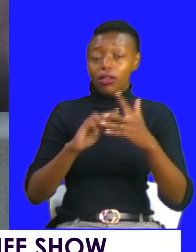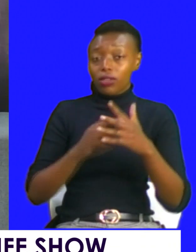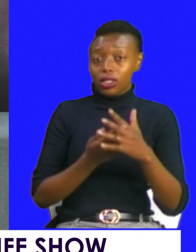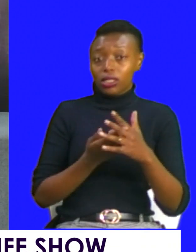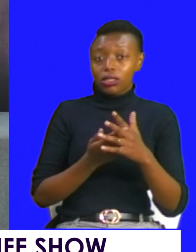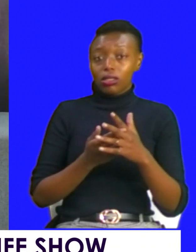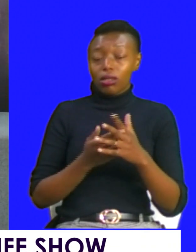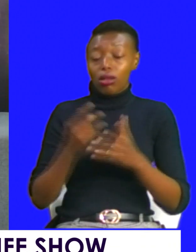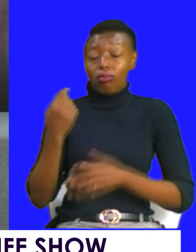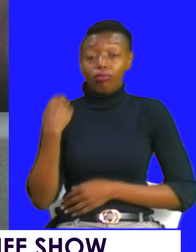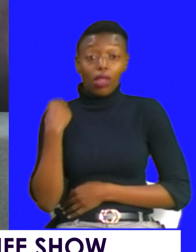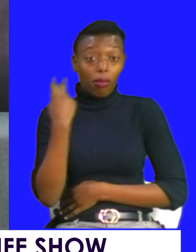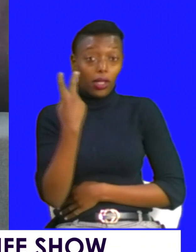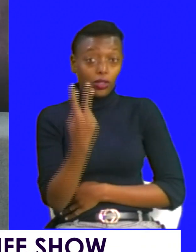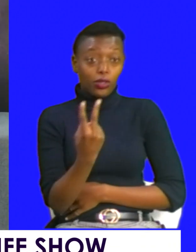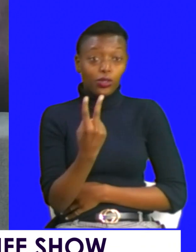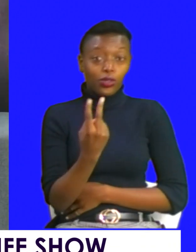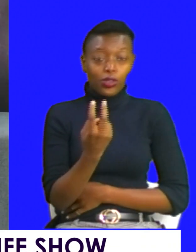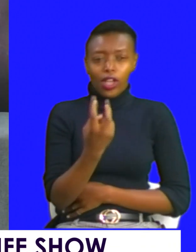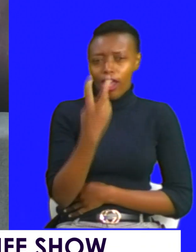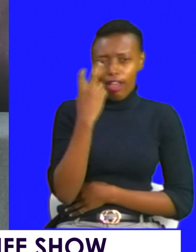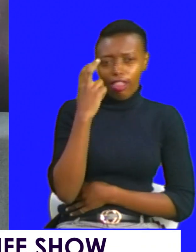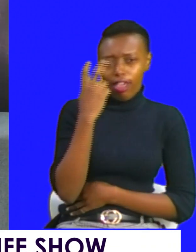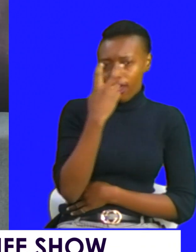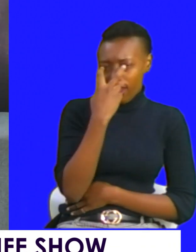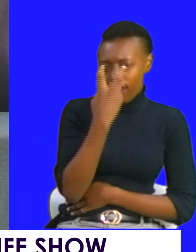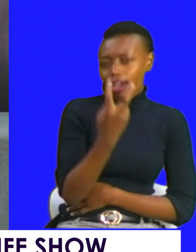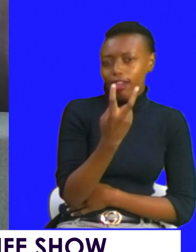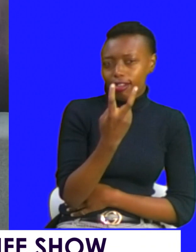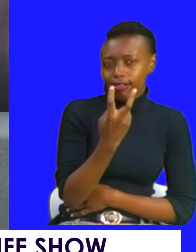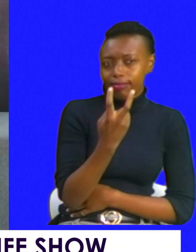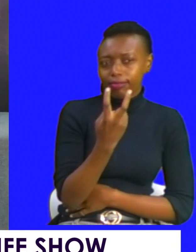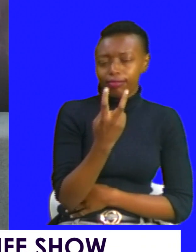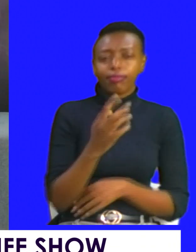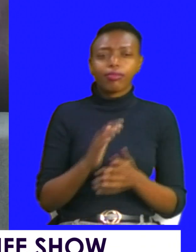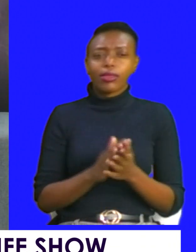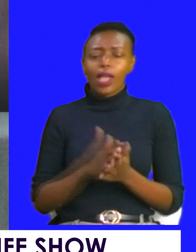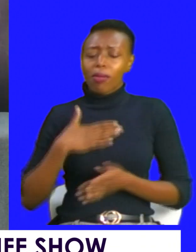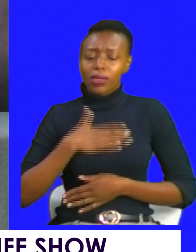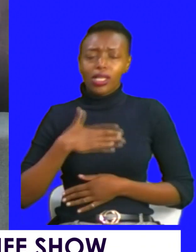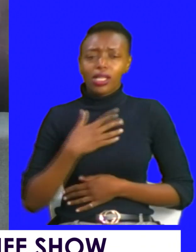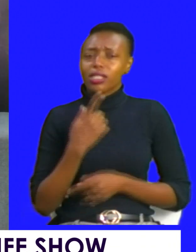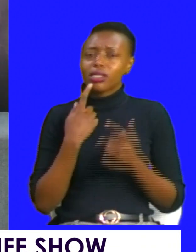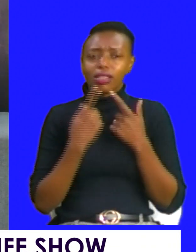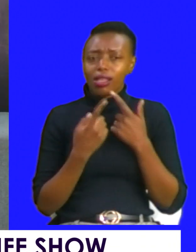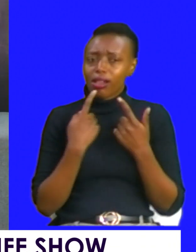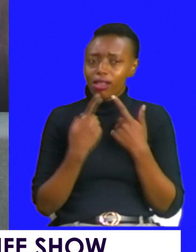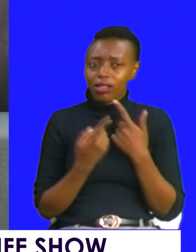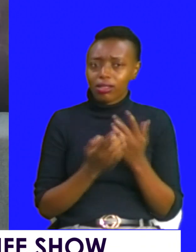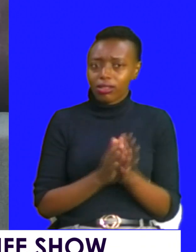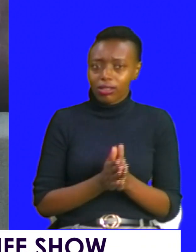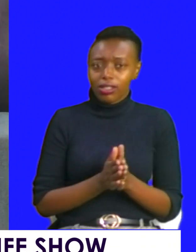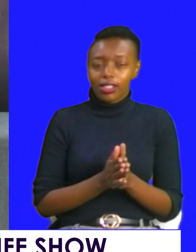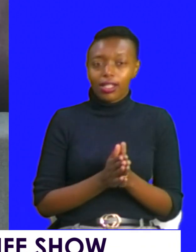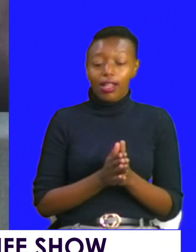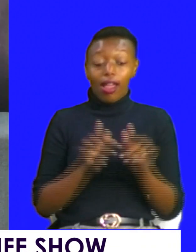the next, is it the I? The I, yes. Come on, just take us through that. By the way, in this section, our sign